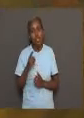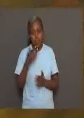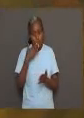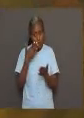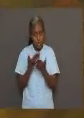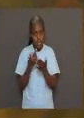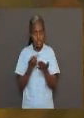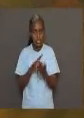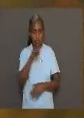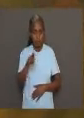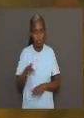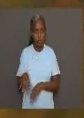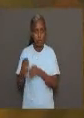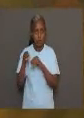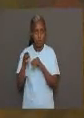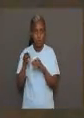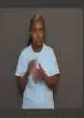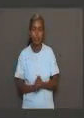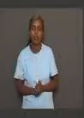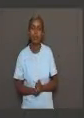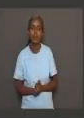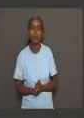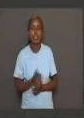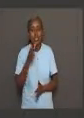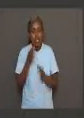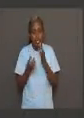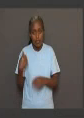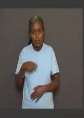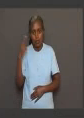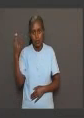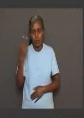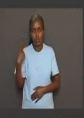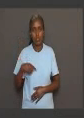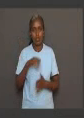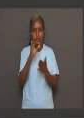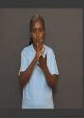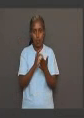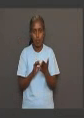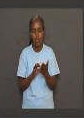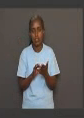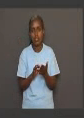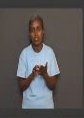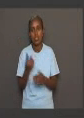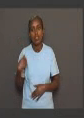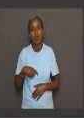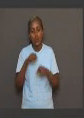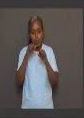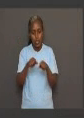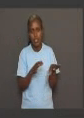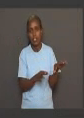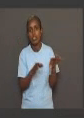Did you do well with this problem, students? If we use our formulas, we